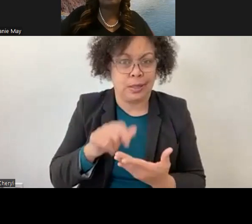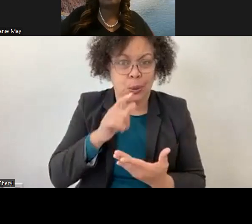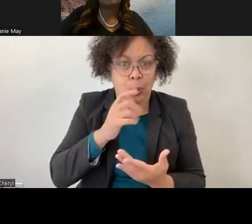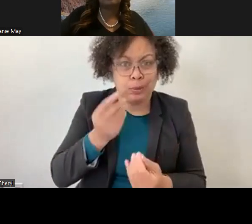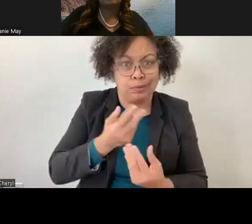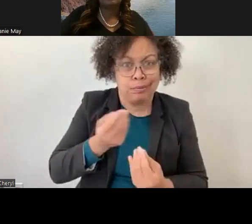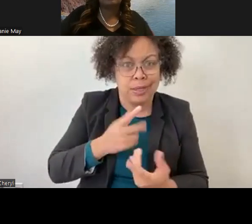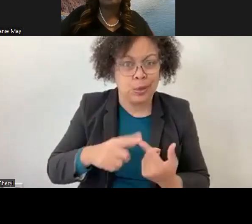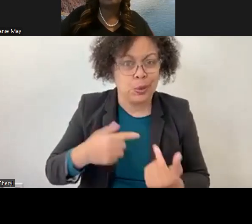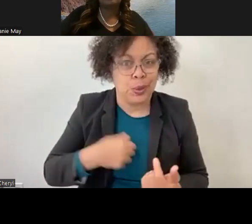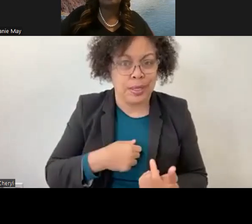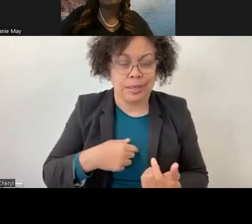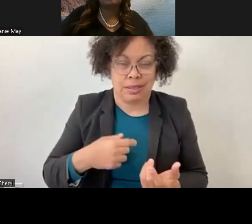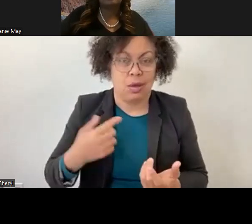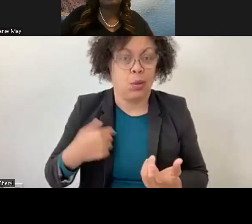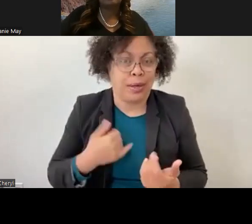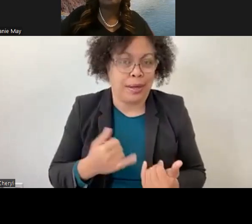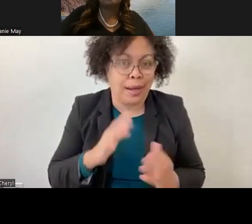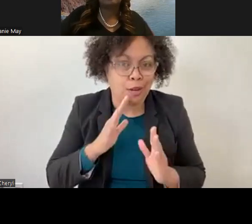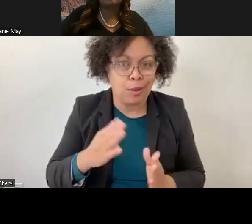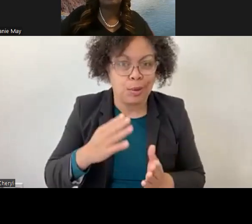we're talking about today.